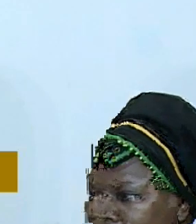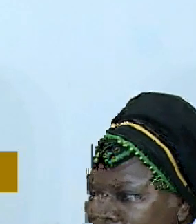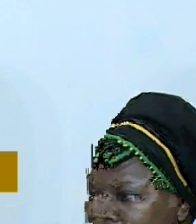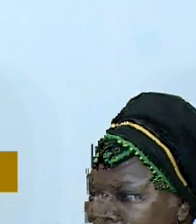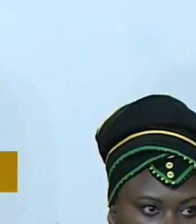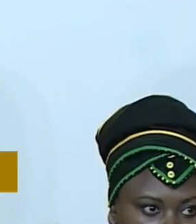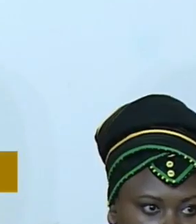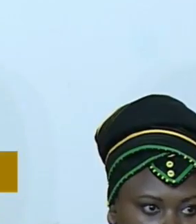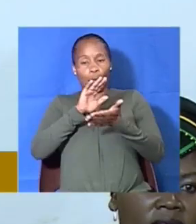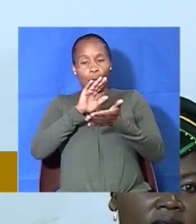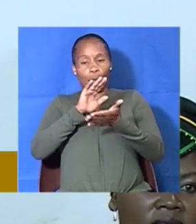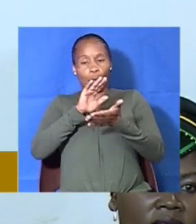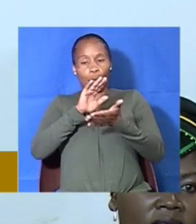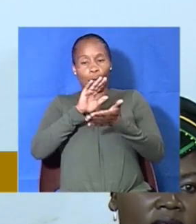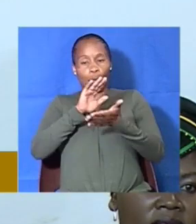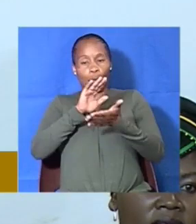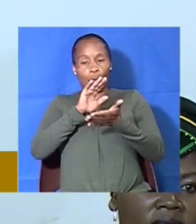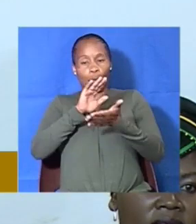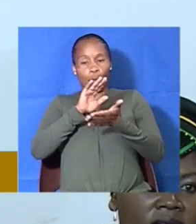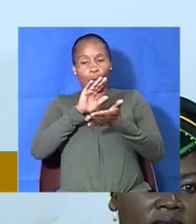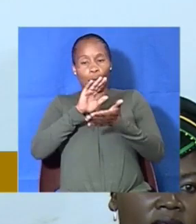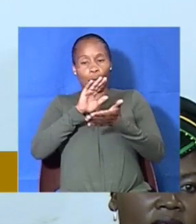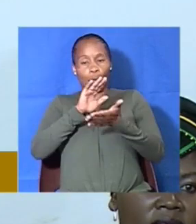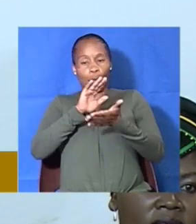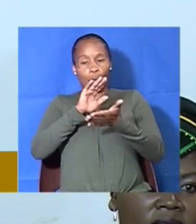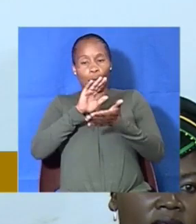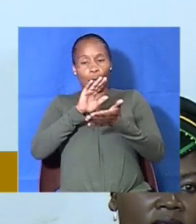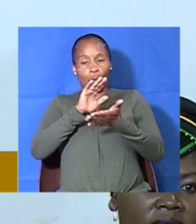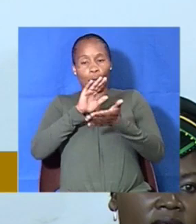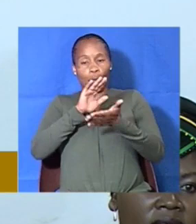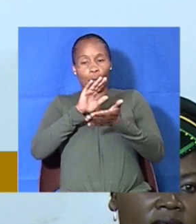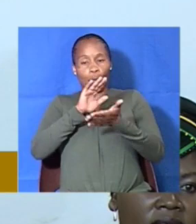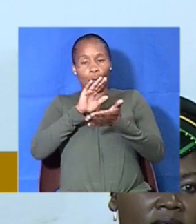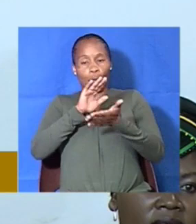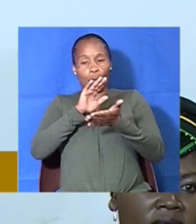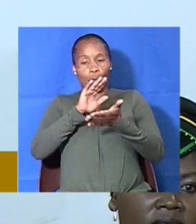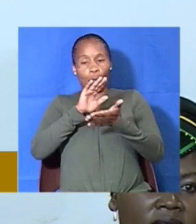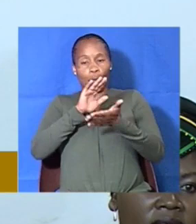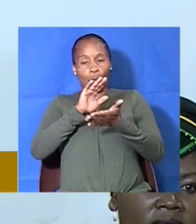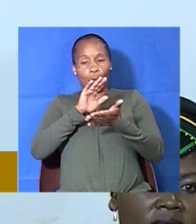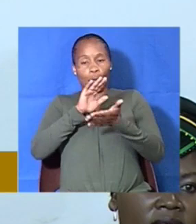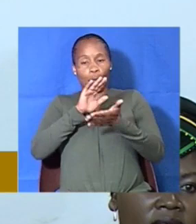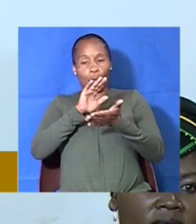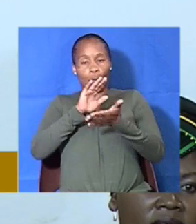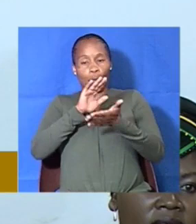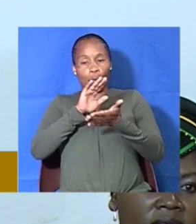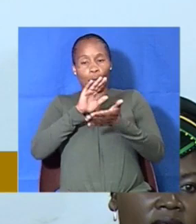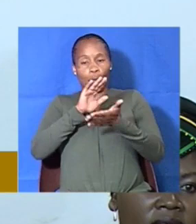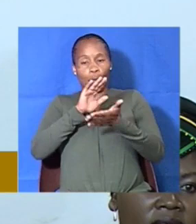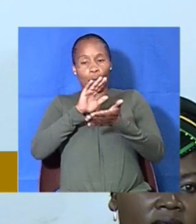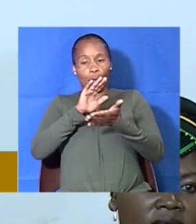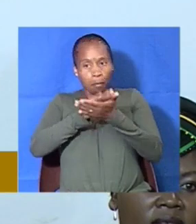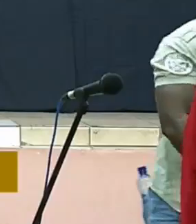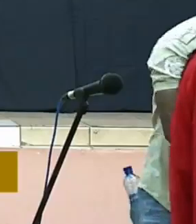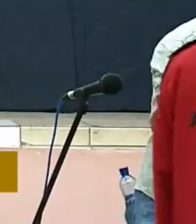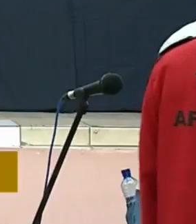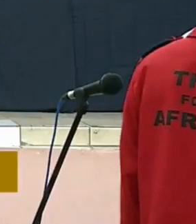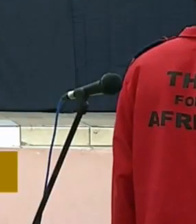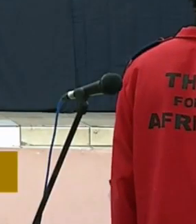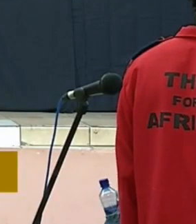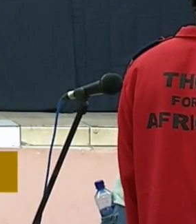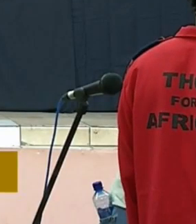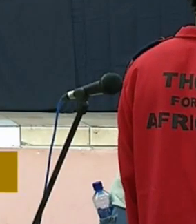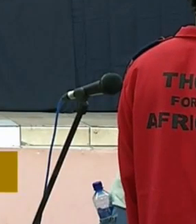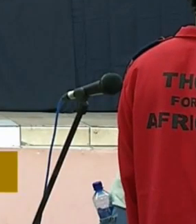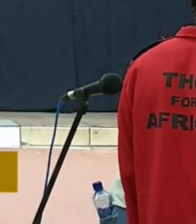re lo kopela Ramotse go ba motho wa kopetse go ke Ramotse go tla go amogela setšhaba se gore atle